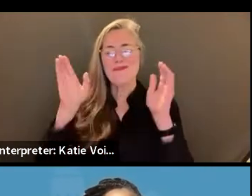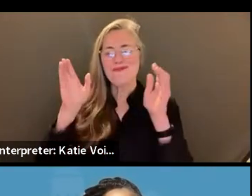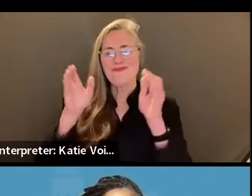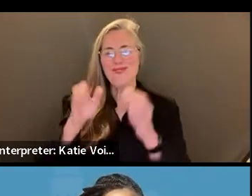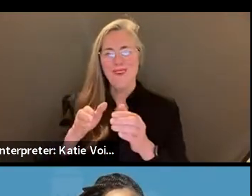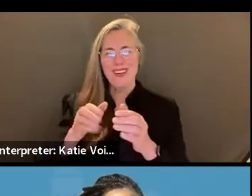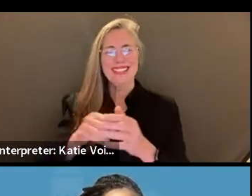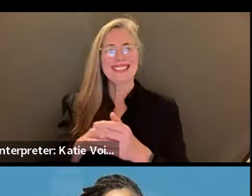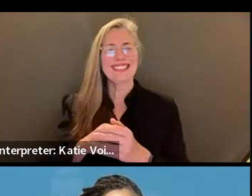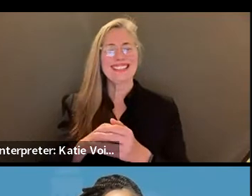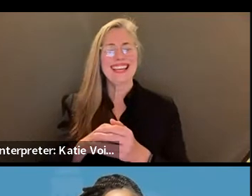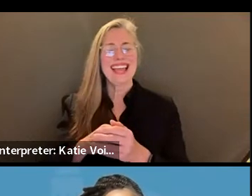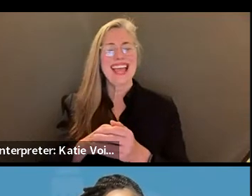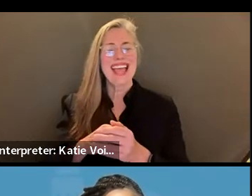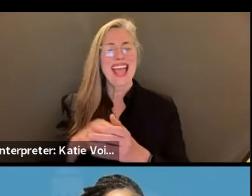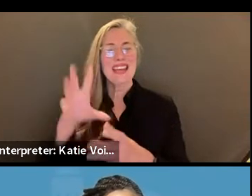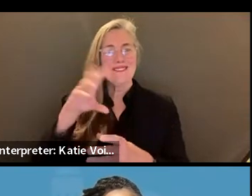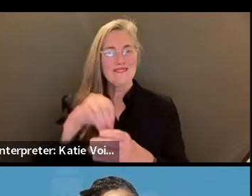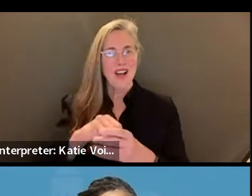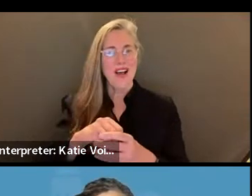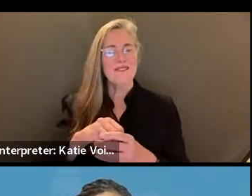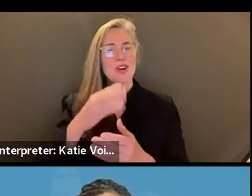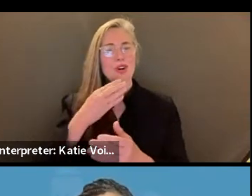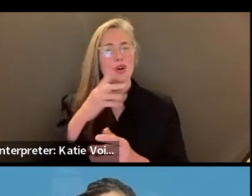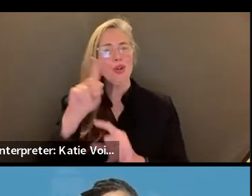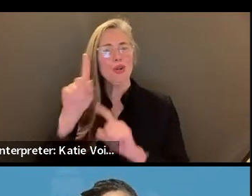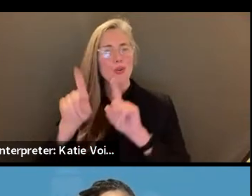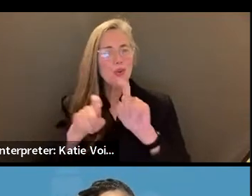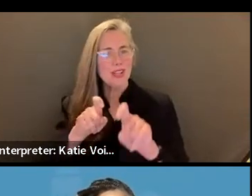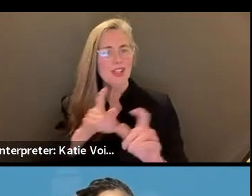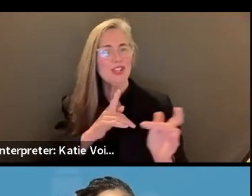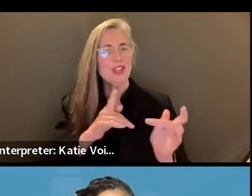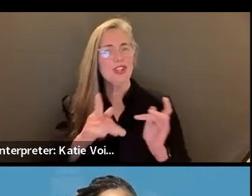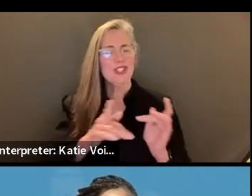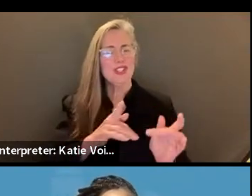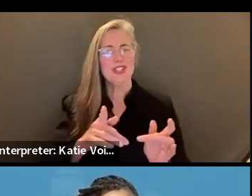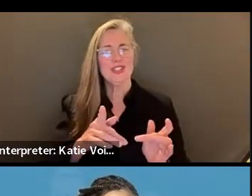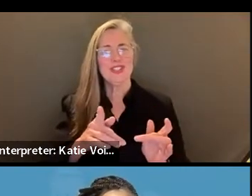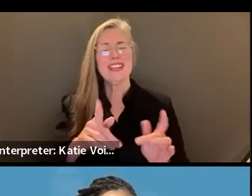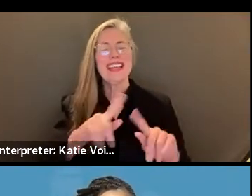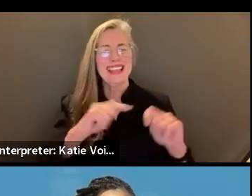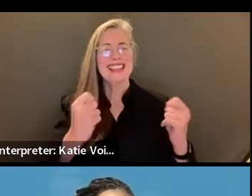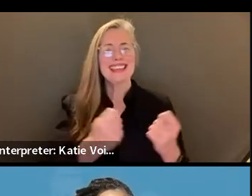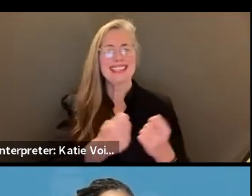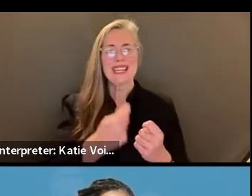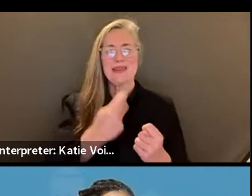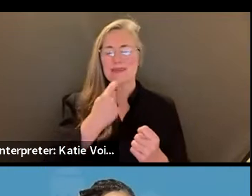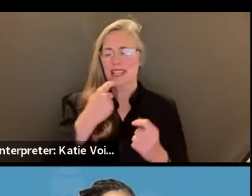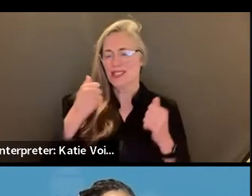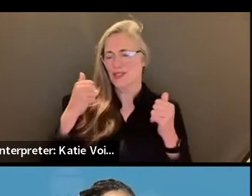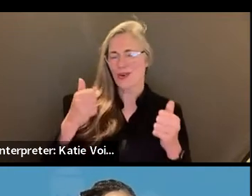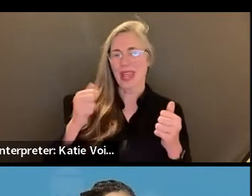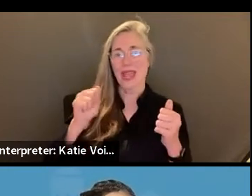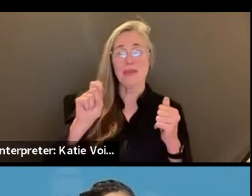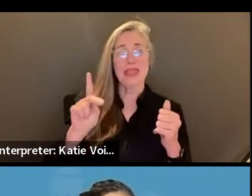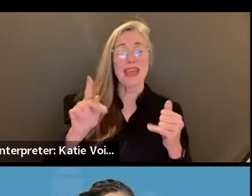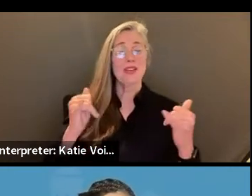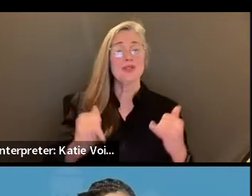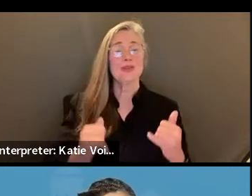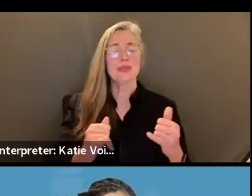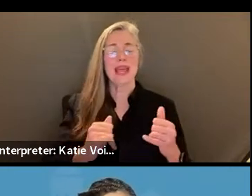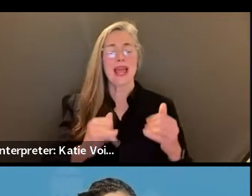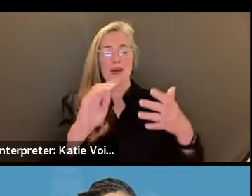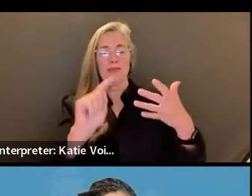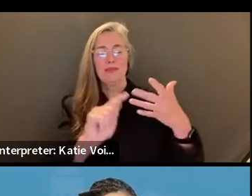good questions and concerns on that. Have checked into the team and they're okay with that. So we're going to move to item